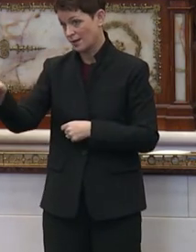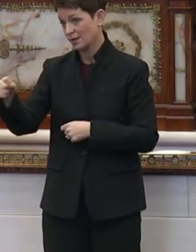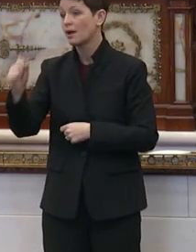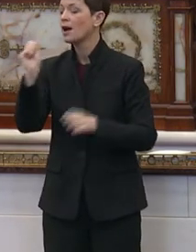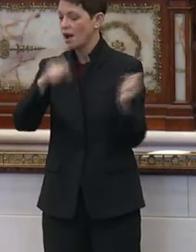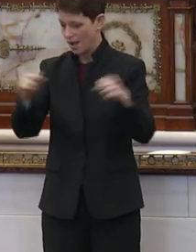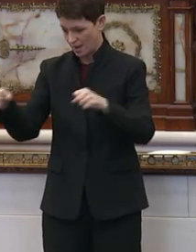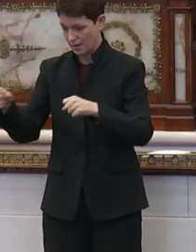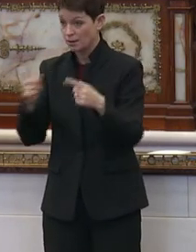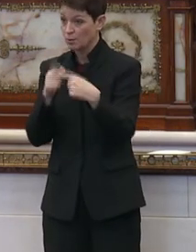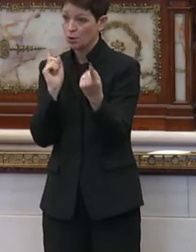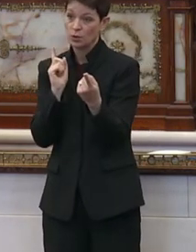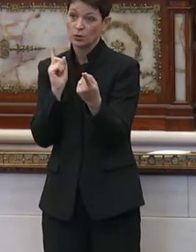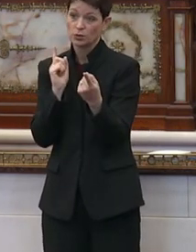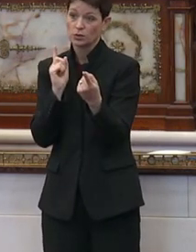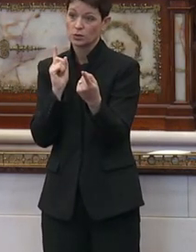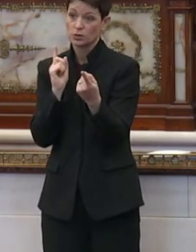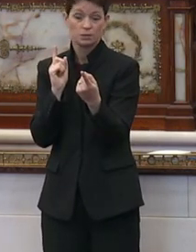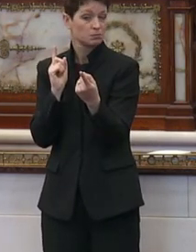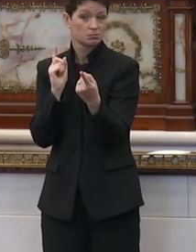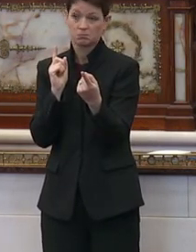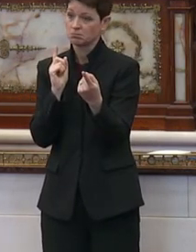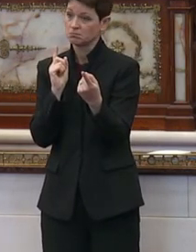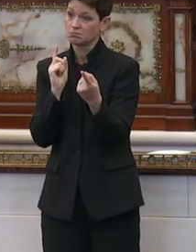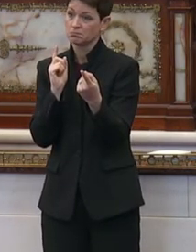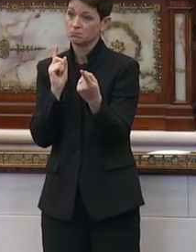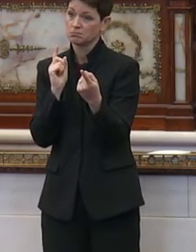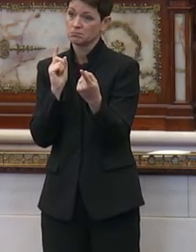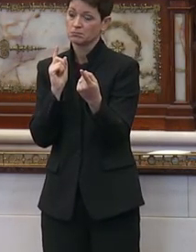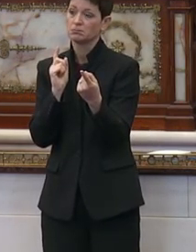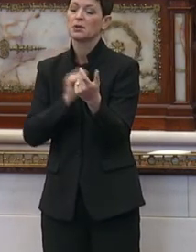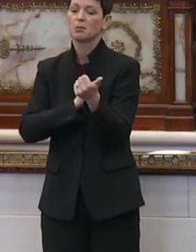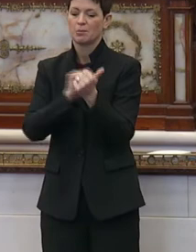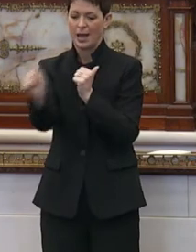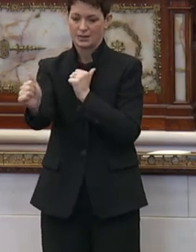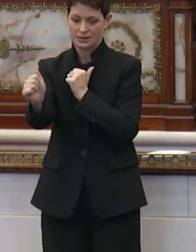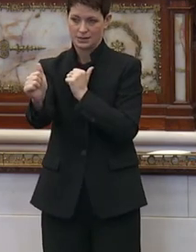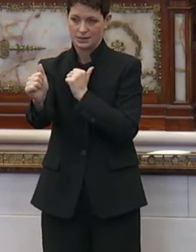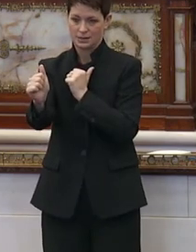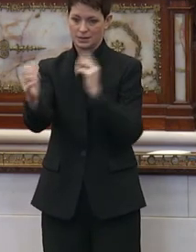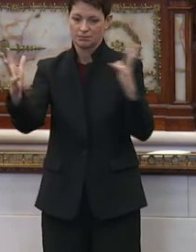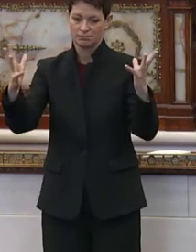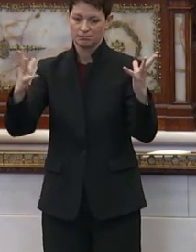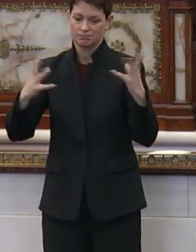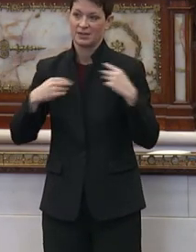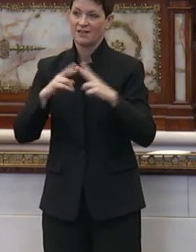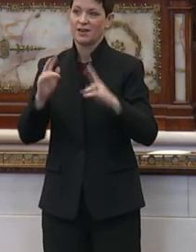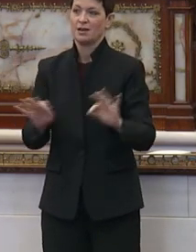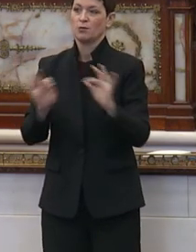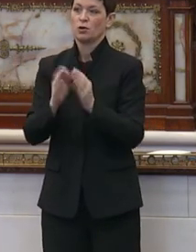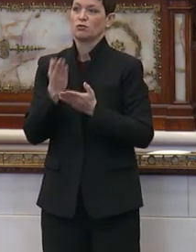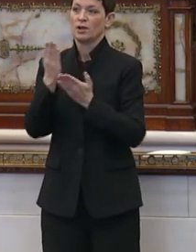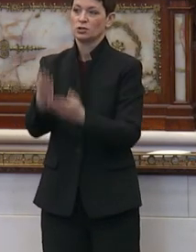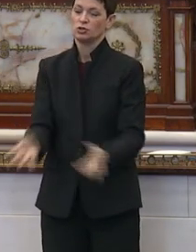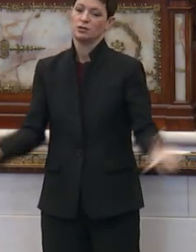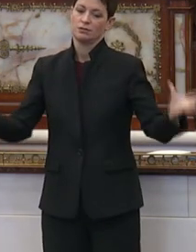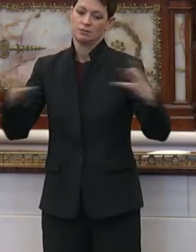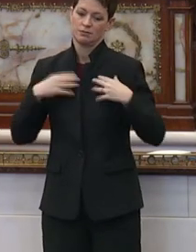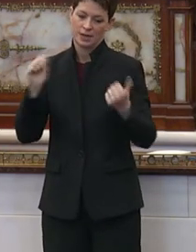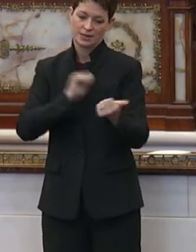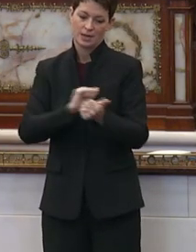aye. Aye. Aye. Aye. Ayes have it. And that very important resolution has been